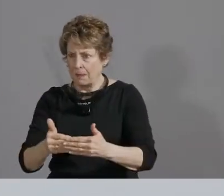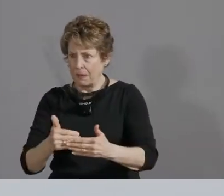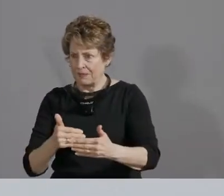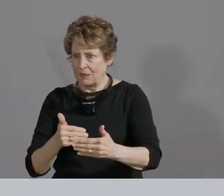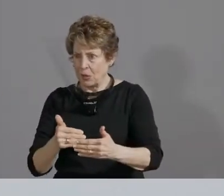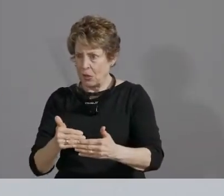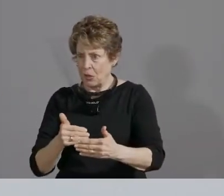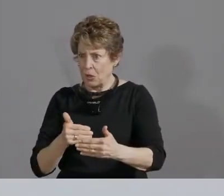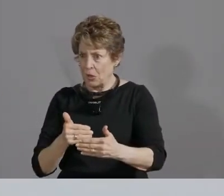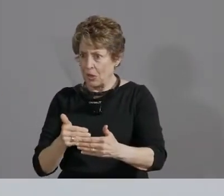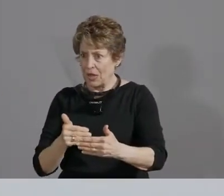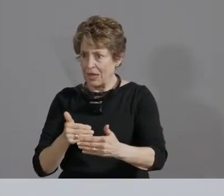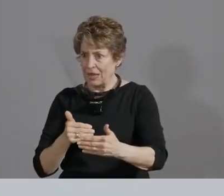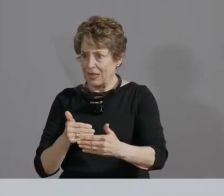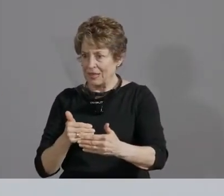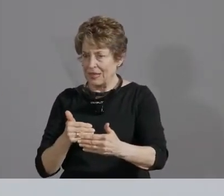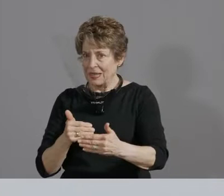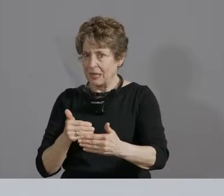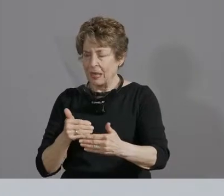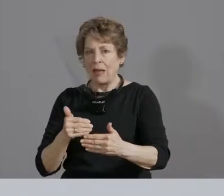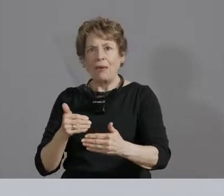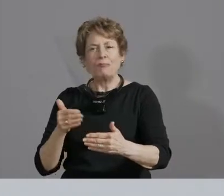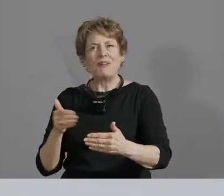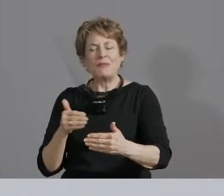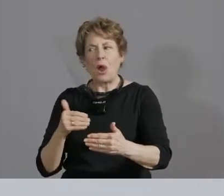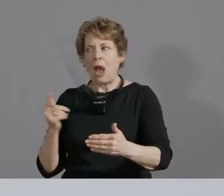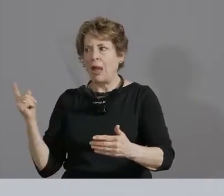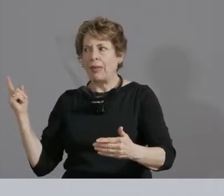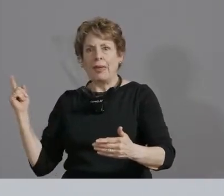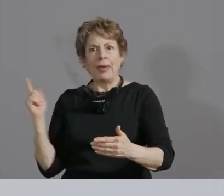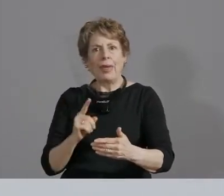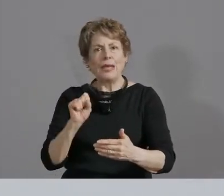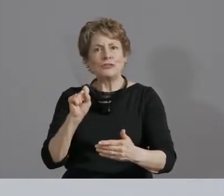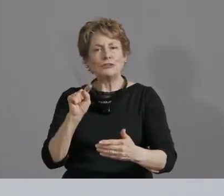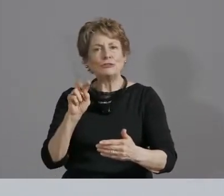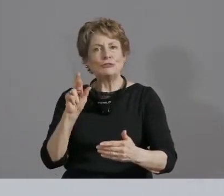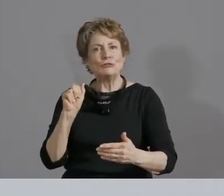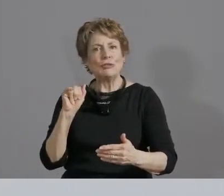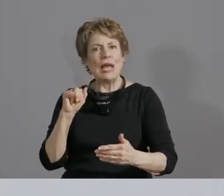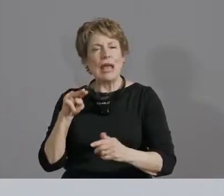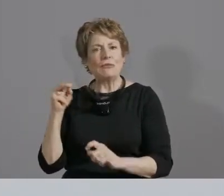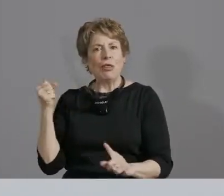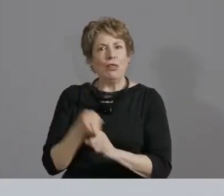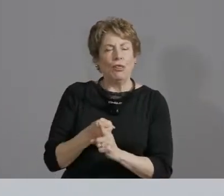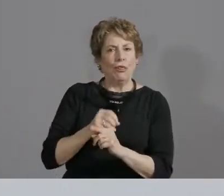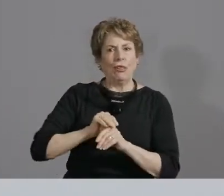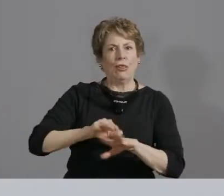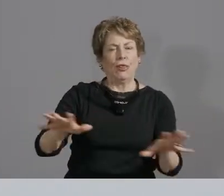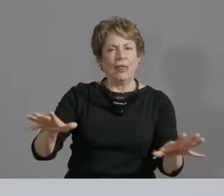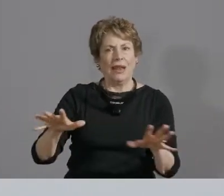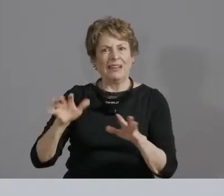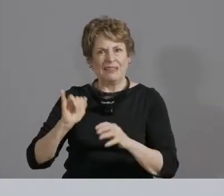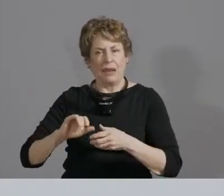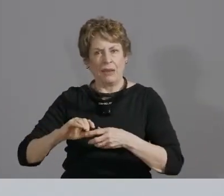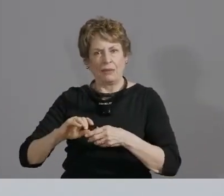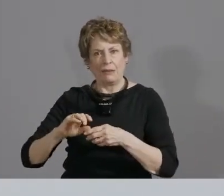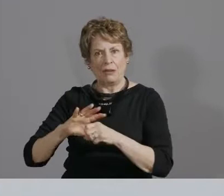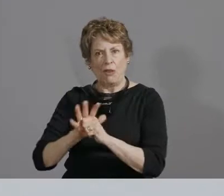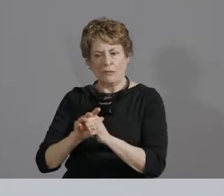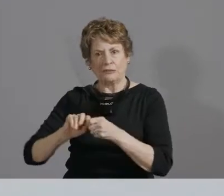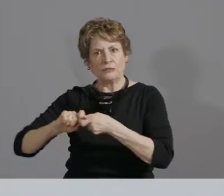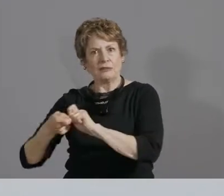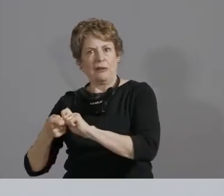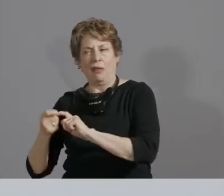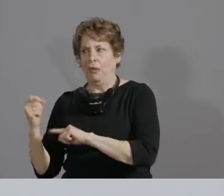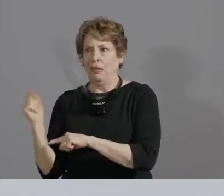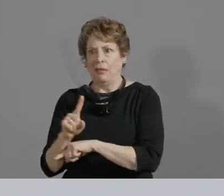question and going off of Howie's question just now, when do you project we'll have 30% of the population vaccinated, and what about